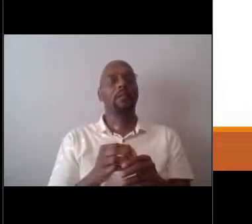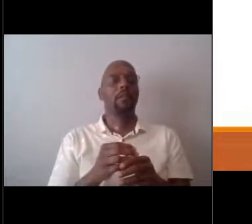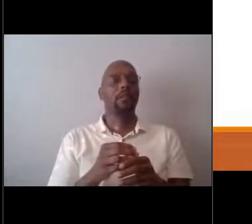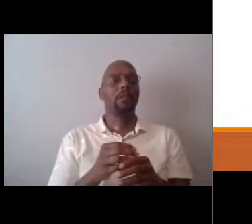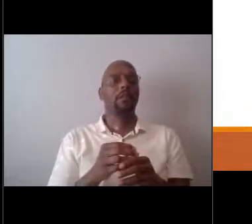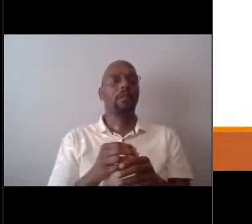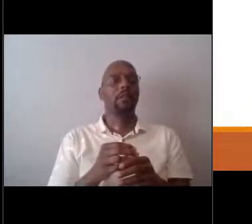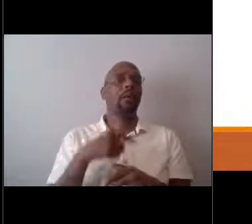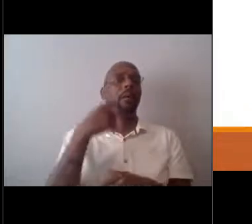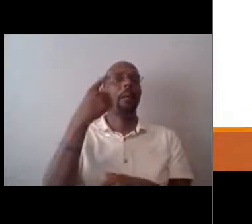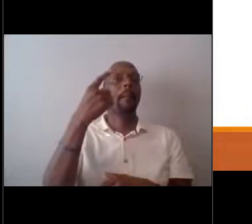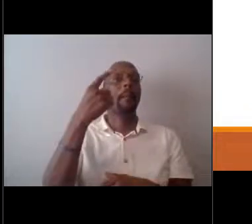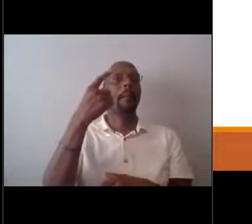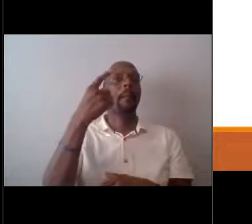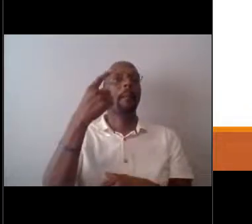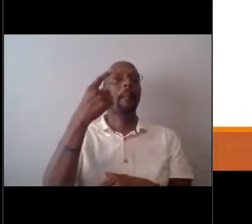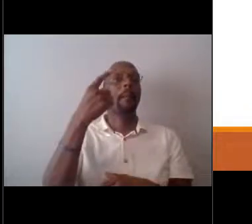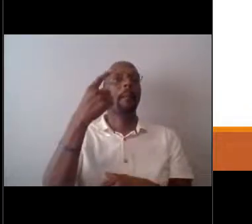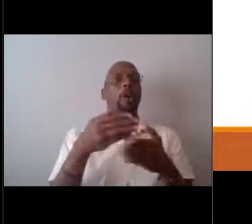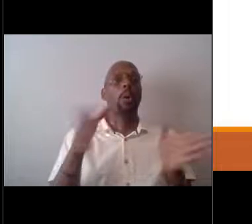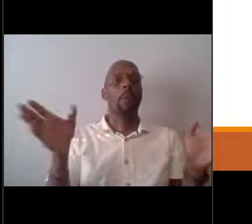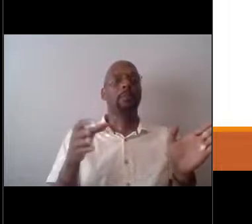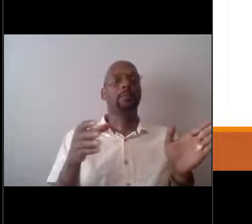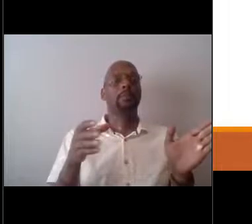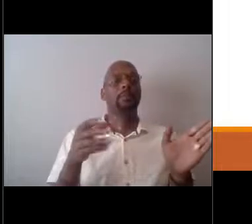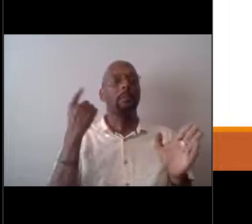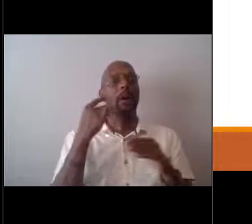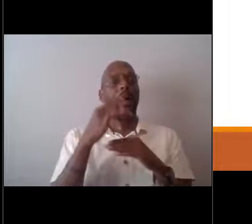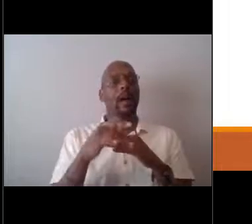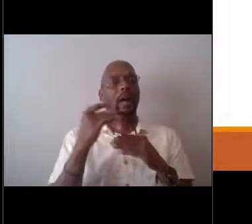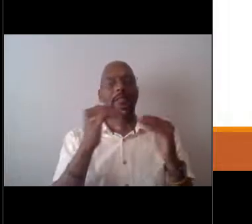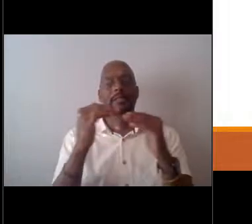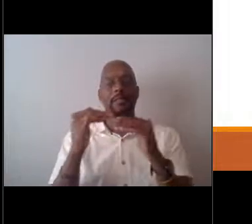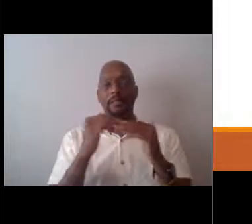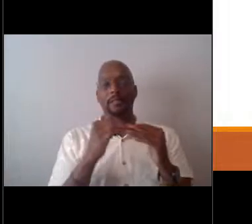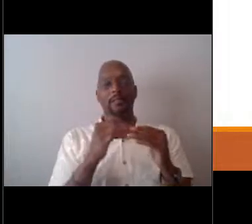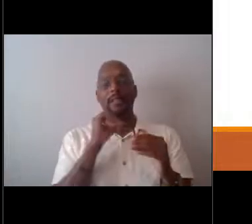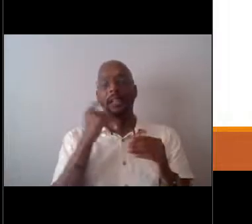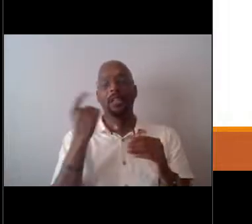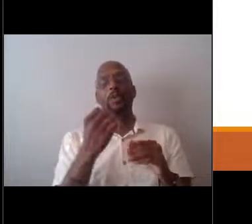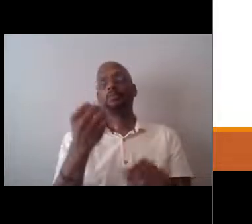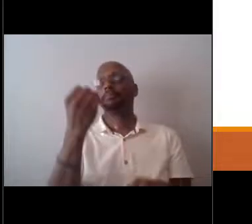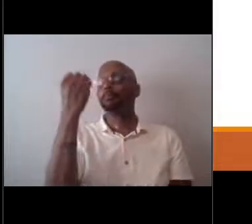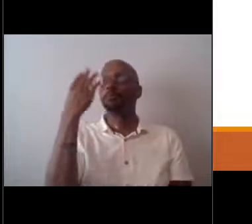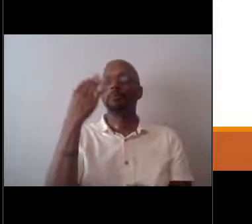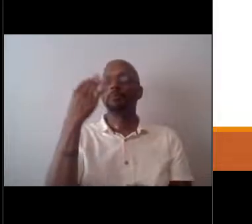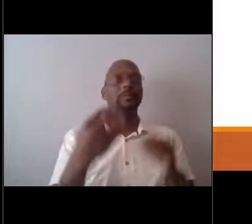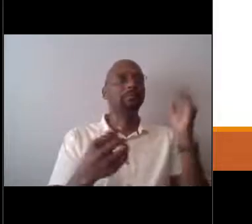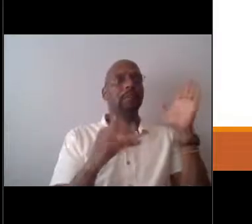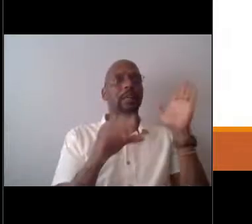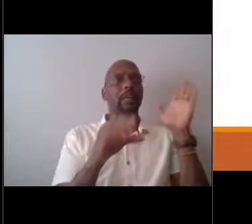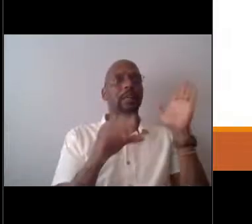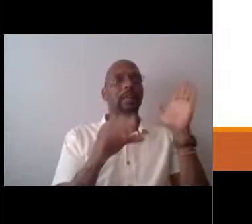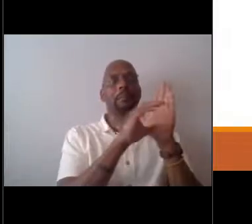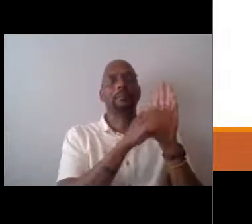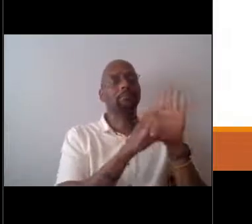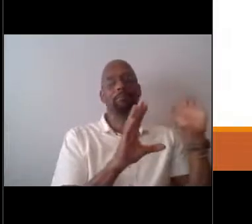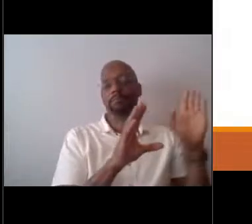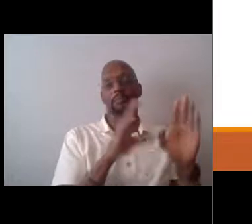the interactive EQI, so not the kind of static screenshots that you're seeing here today. In particular, through the